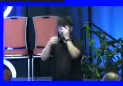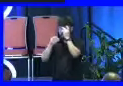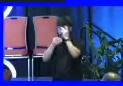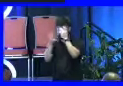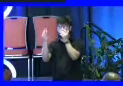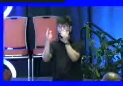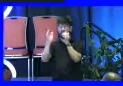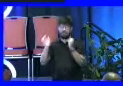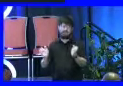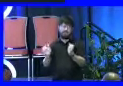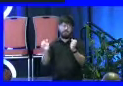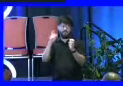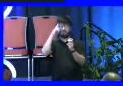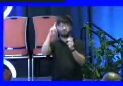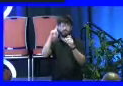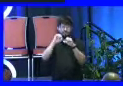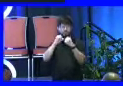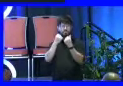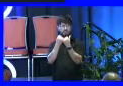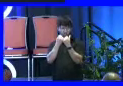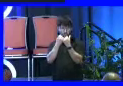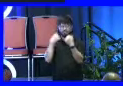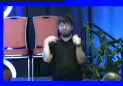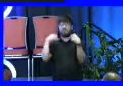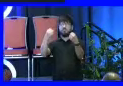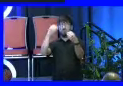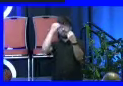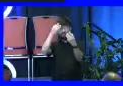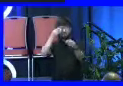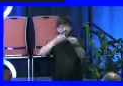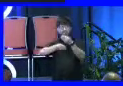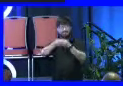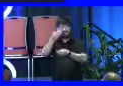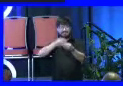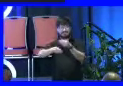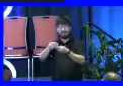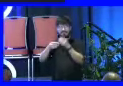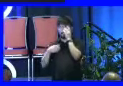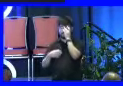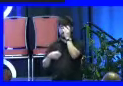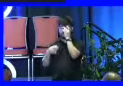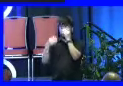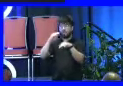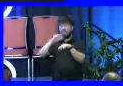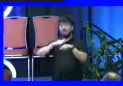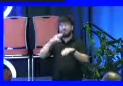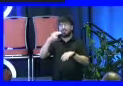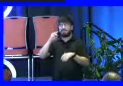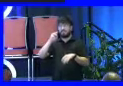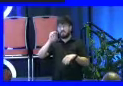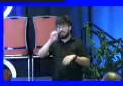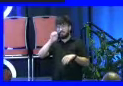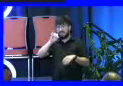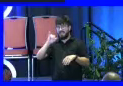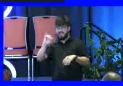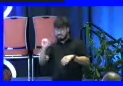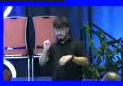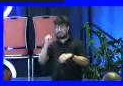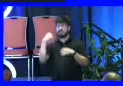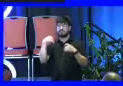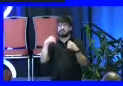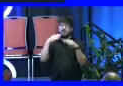efforts for like social health information exchanges where, the local entities between like HMIS, different health systems, behavioral health